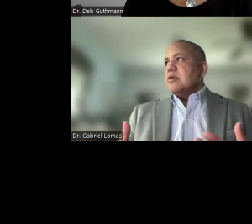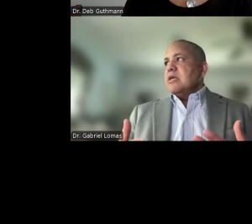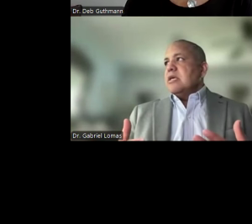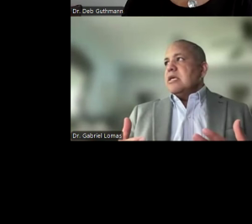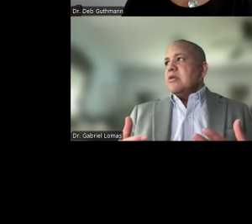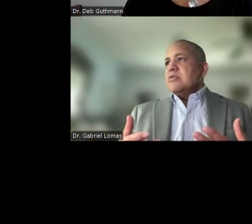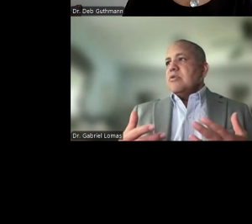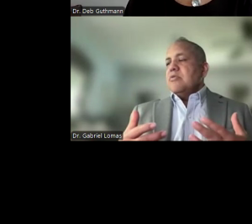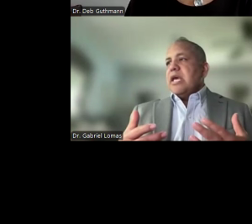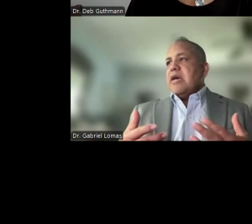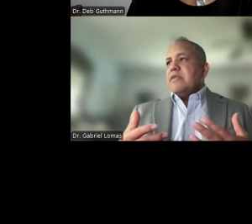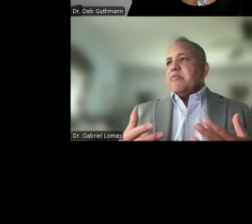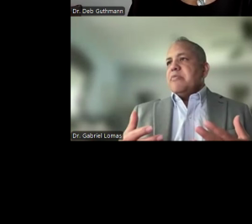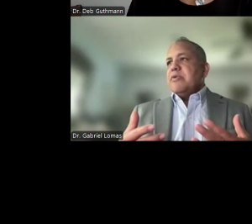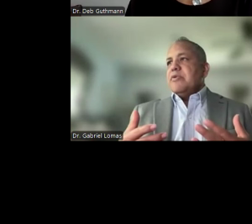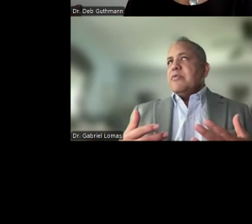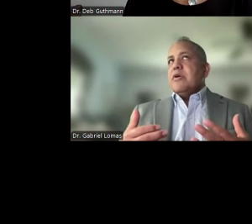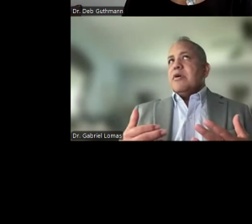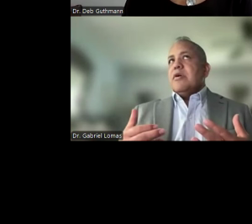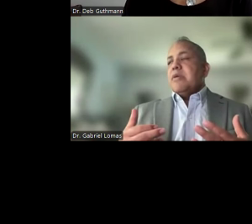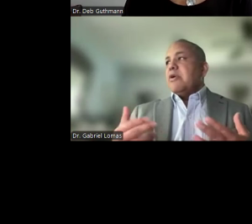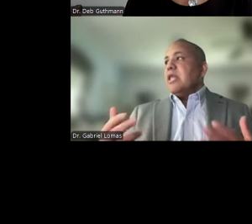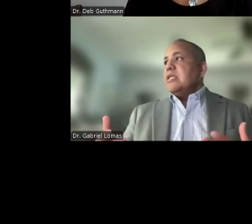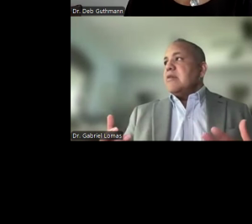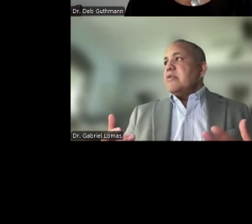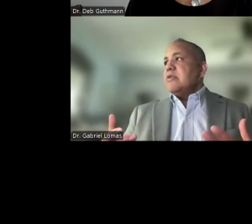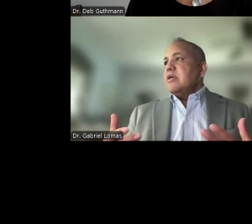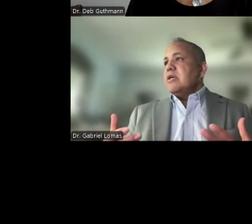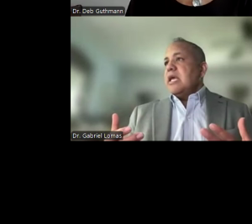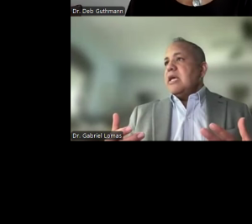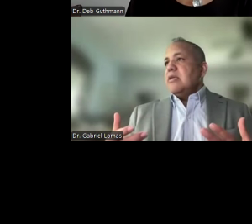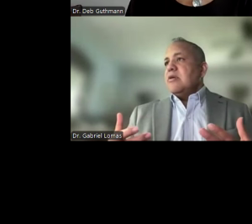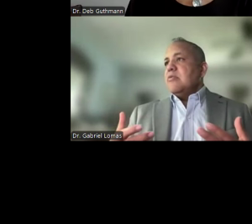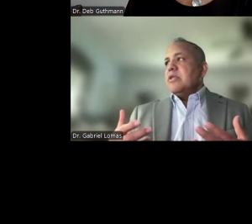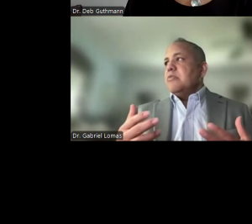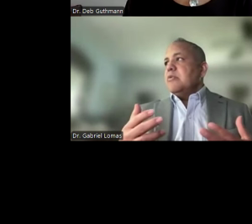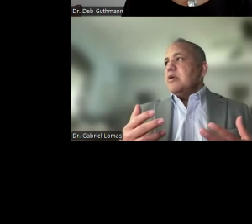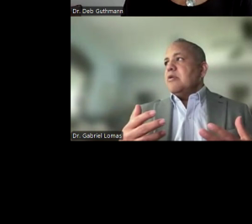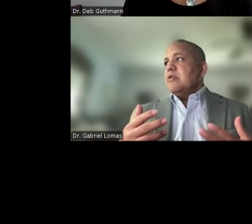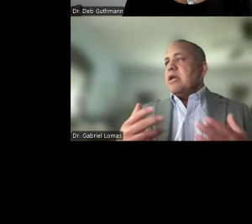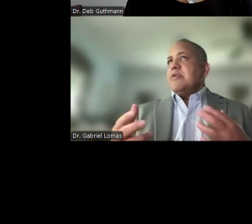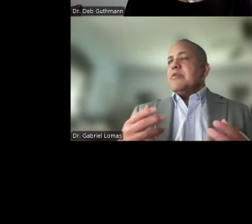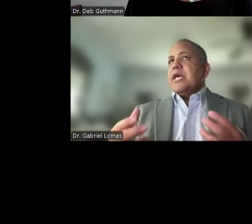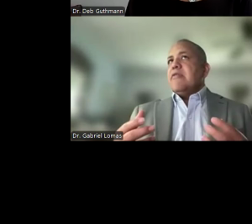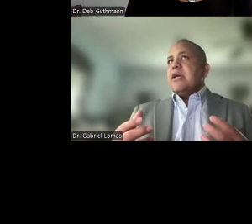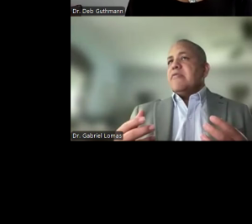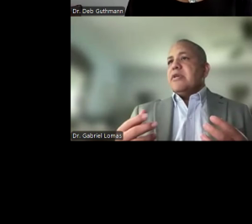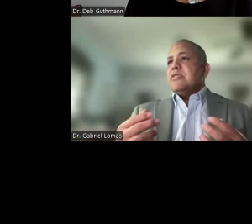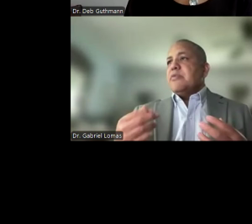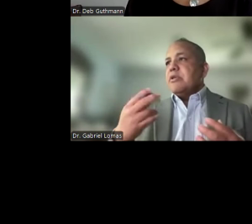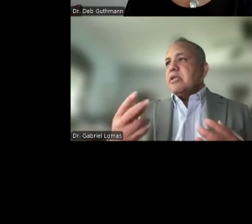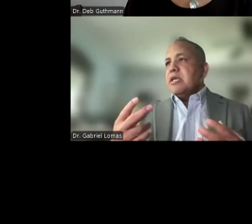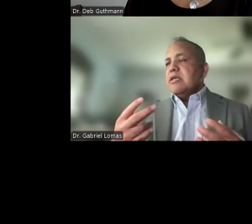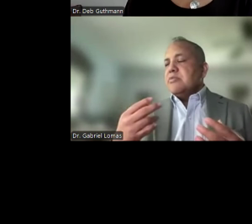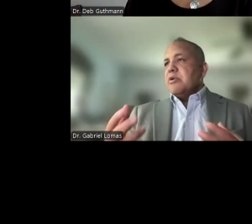culture. So you may have deaf people who maybe are late deafened, and they don't really, they're able to communicate effectively